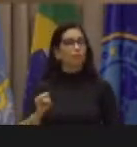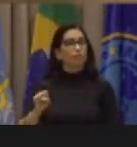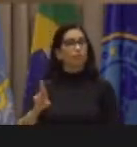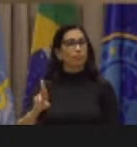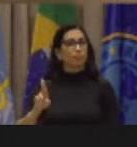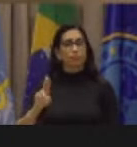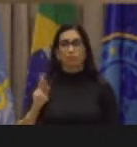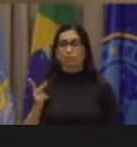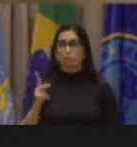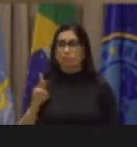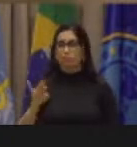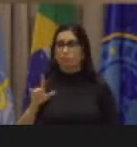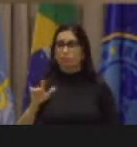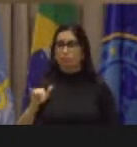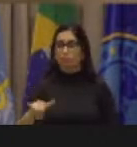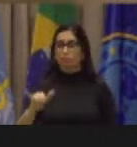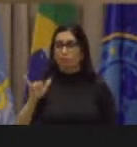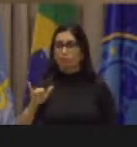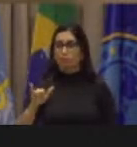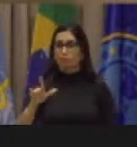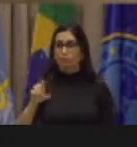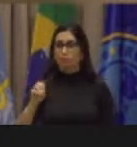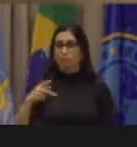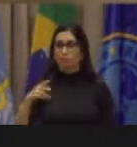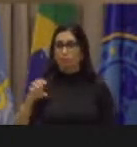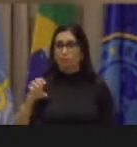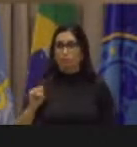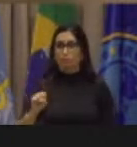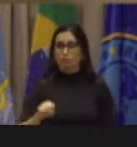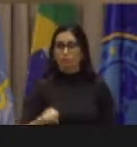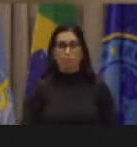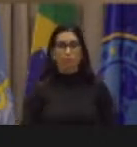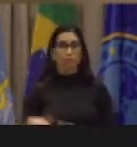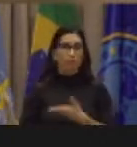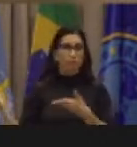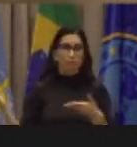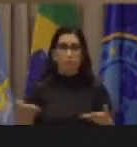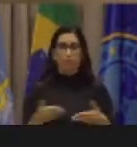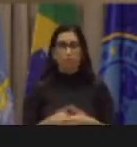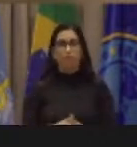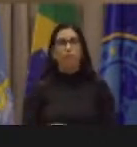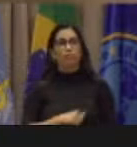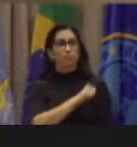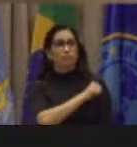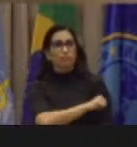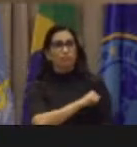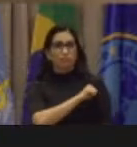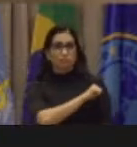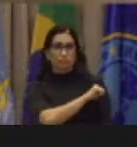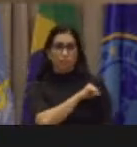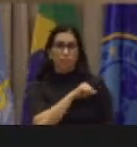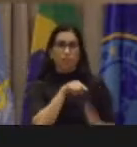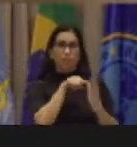Hospital das Clínicas. Shirley Lopes Dias, please come to the table. Nurse and